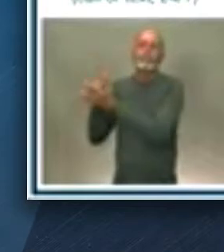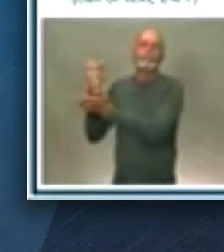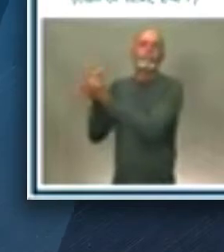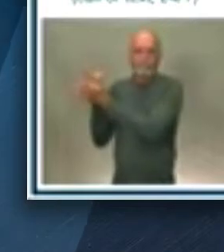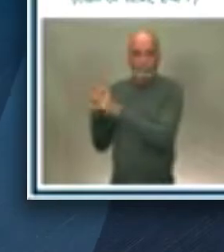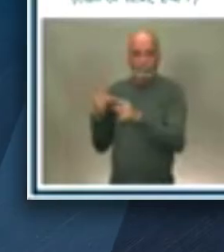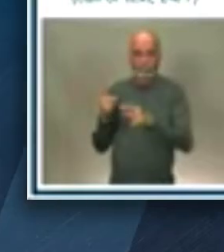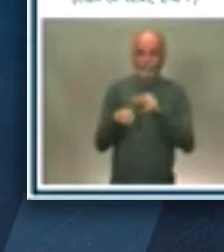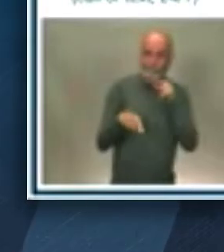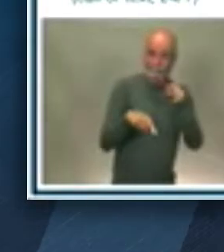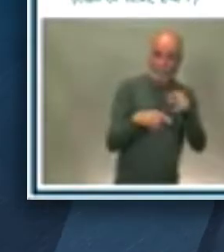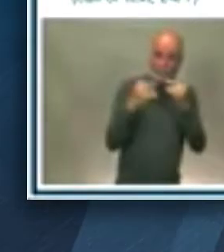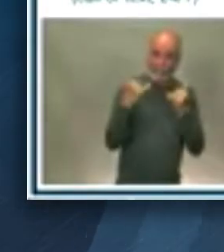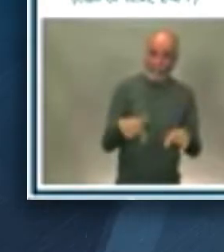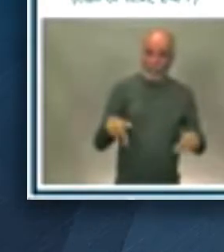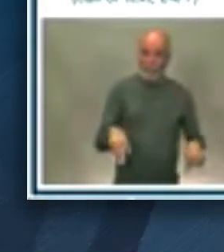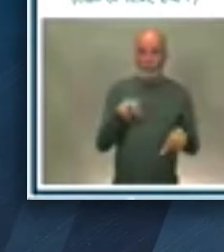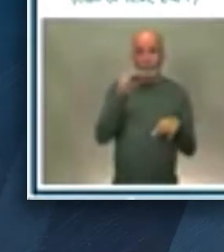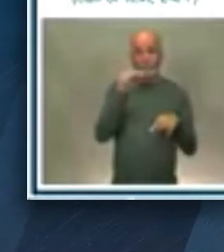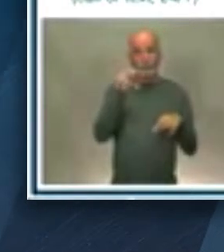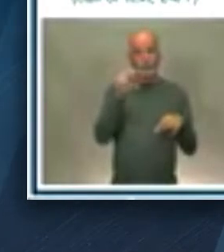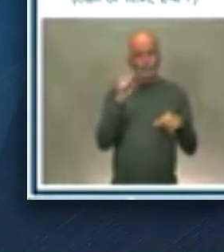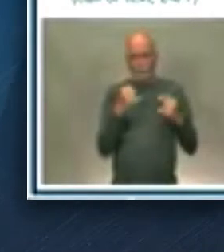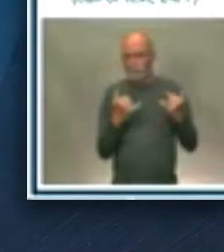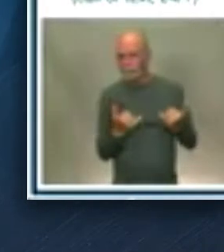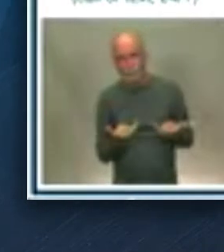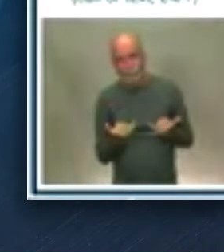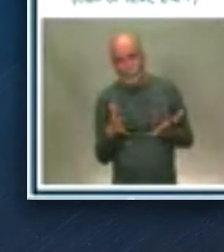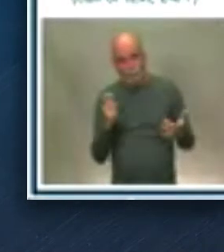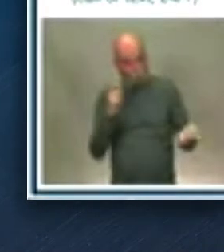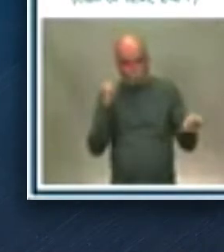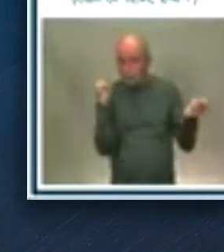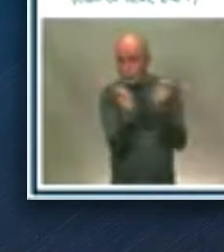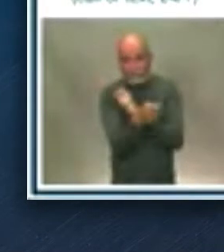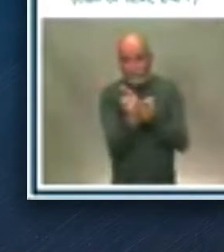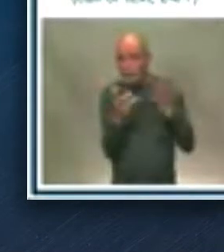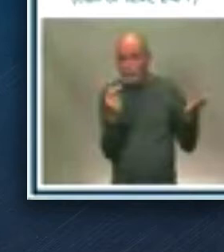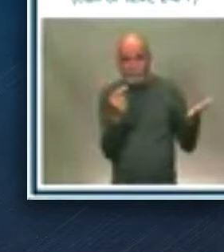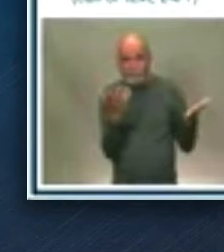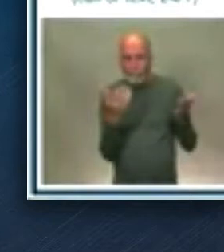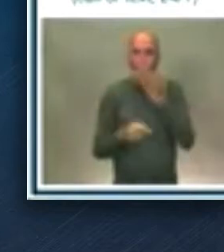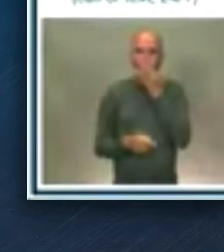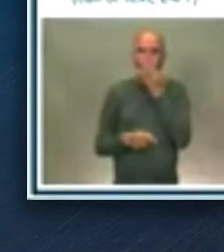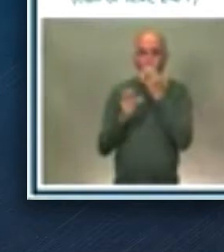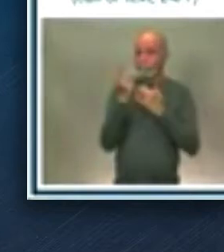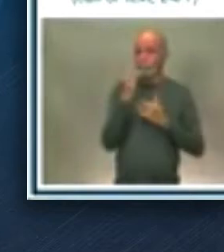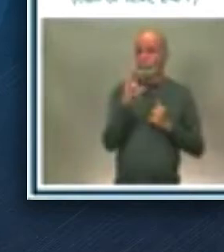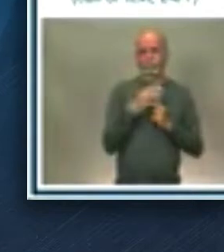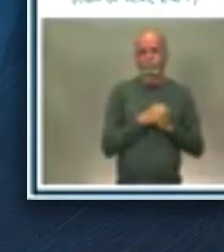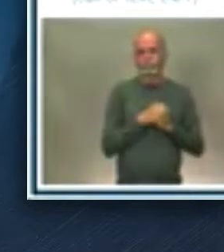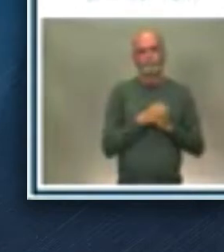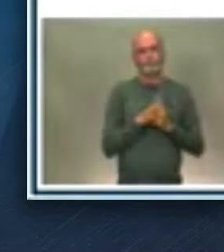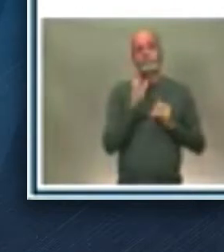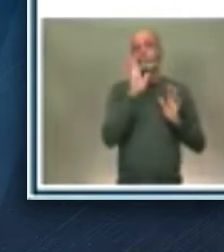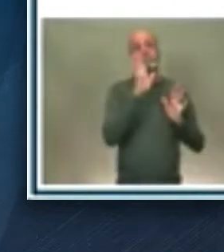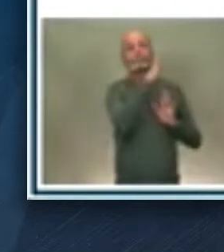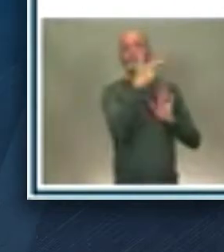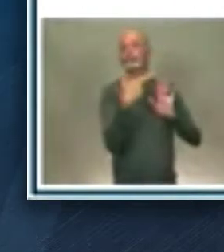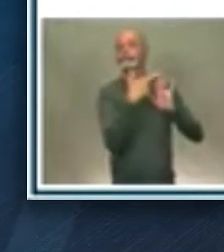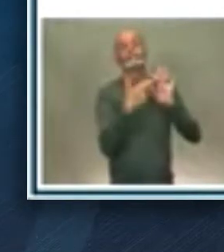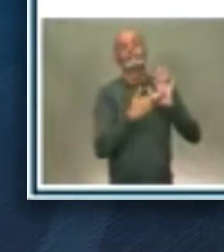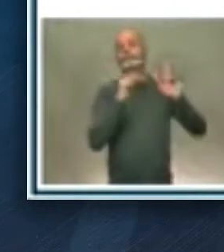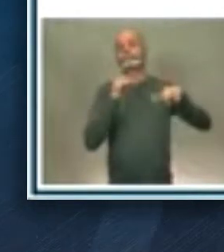field here in Nova Scotia? No, that's a dynamic of the regulatory approach and policies in the United